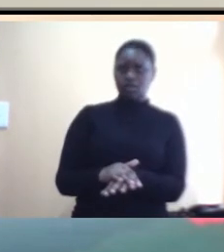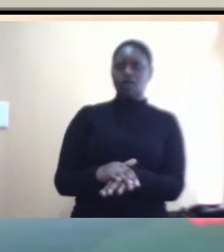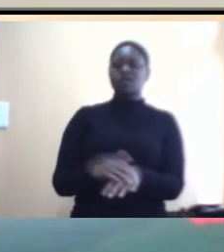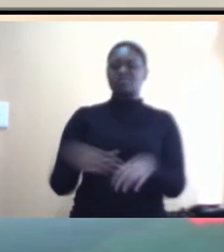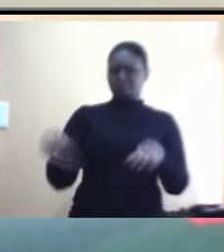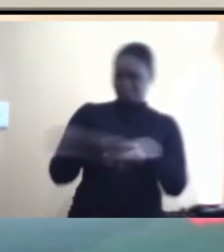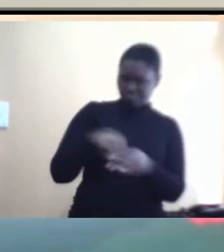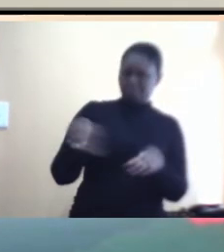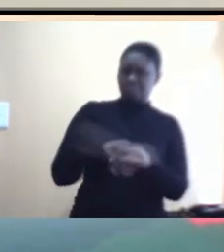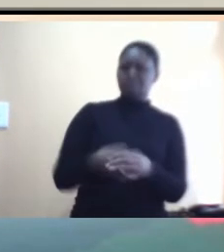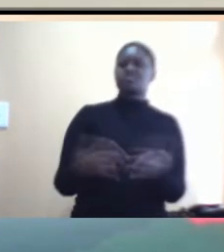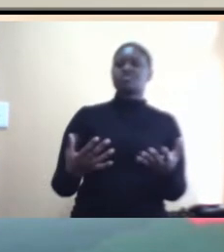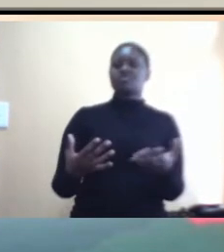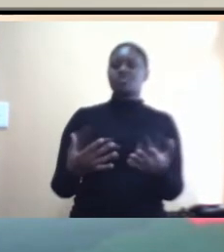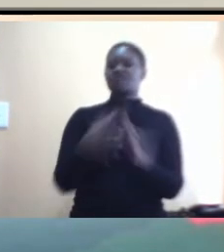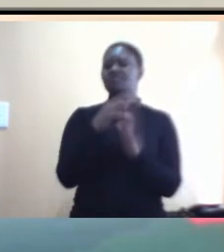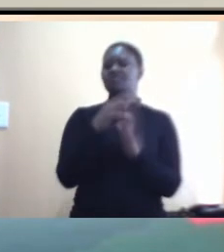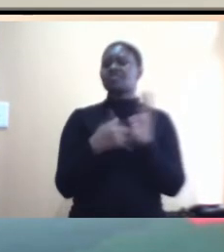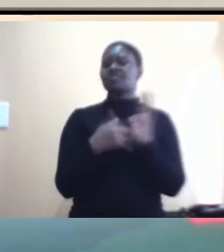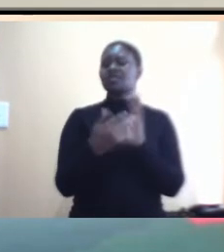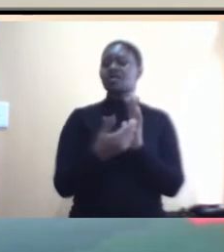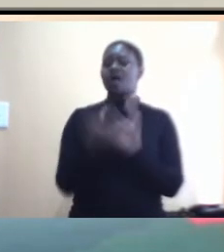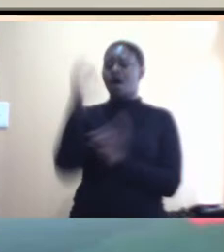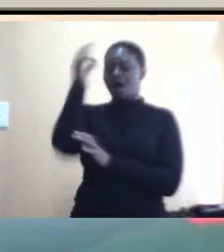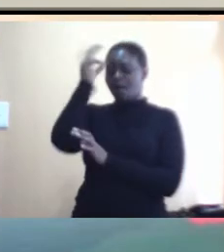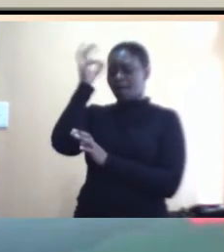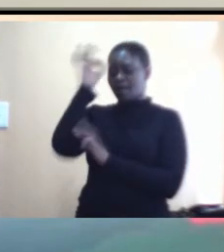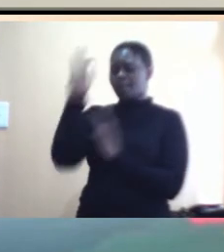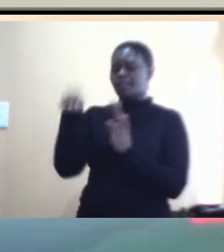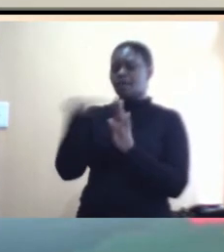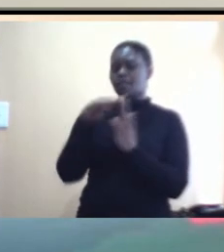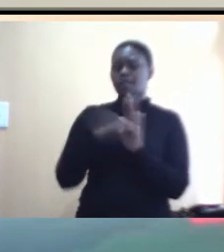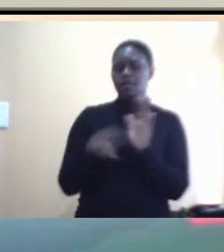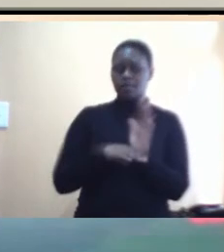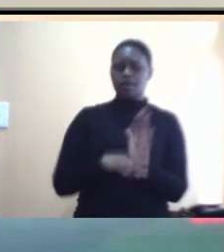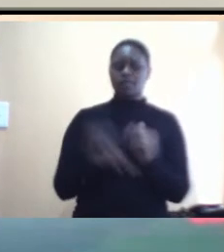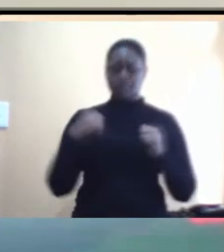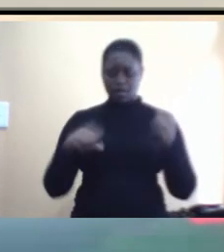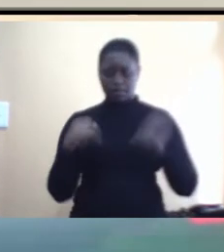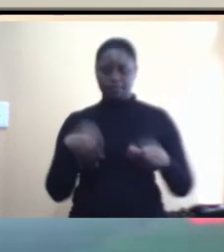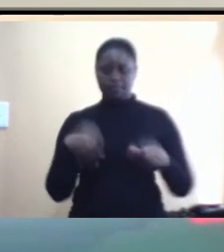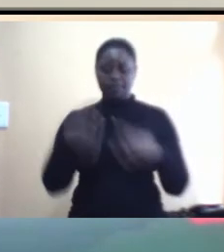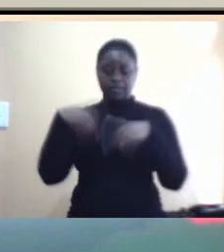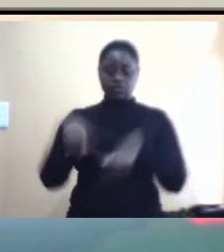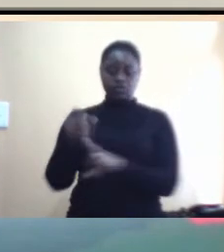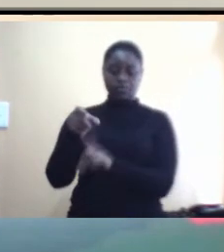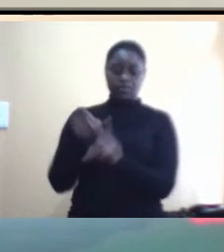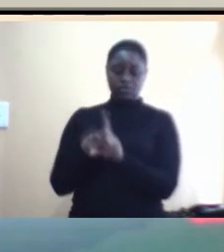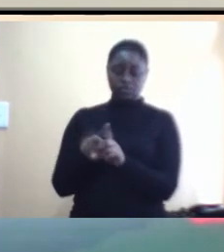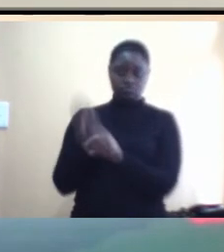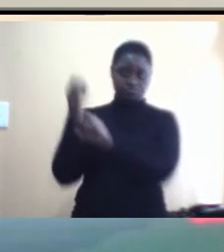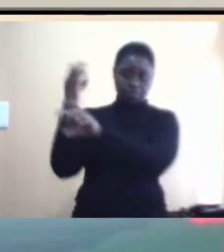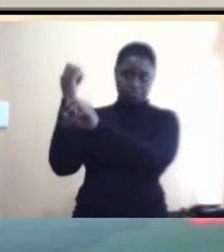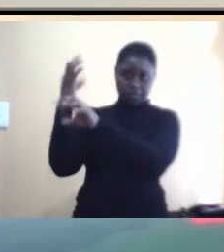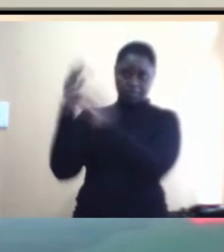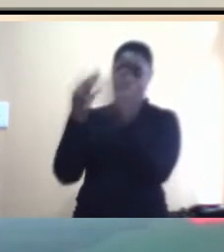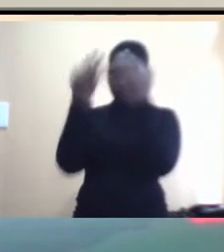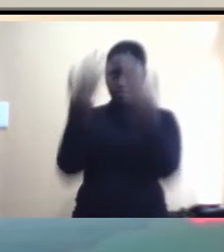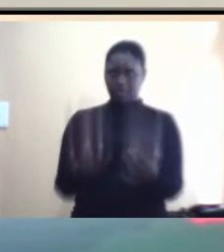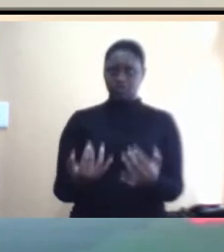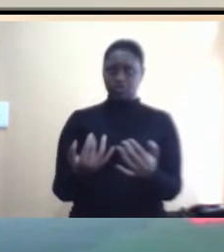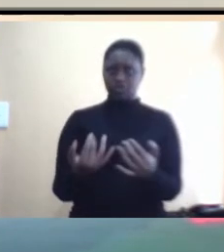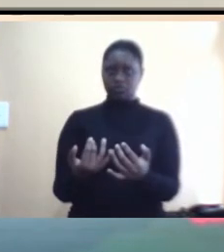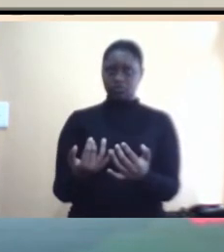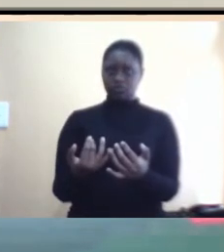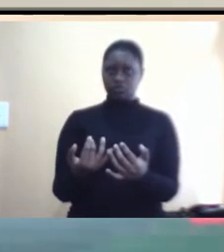the aforementioned government program of action. Chairperson, as I present the budget speech for